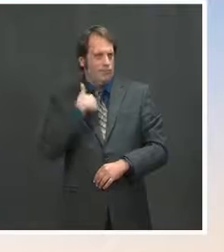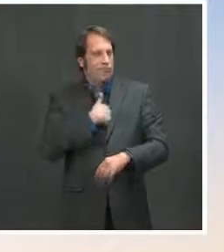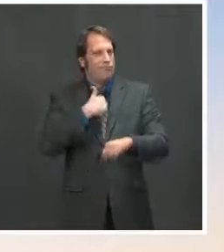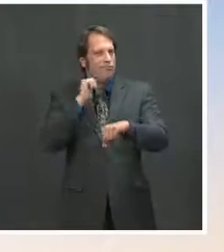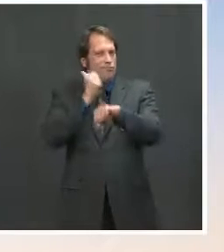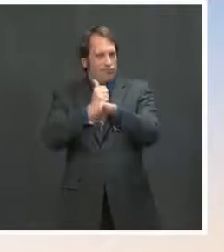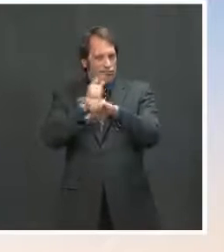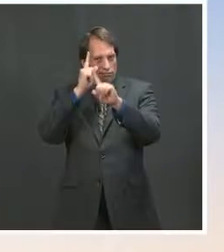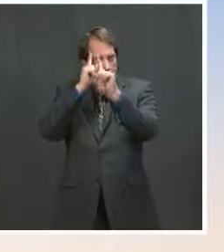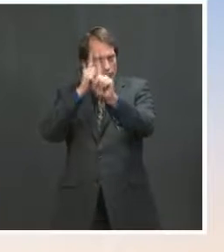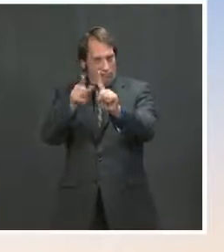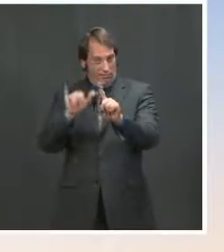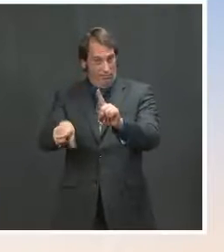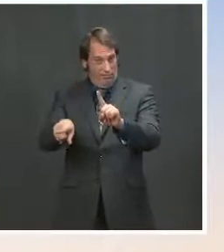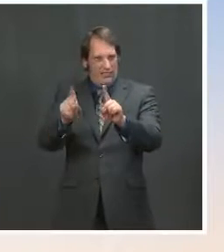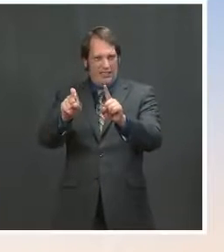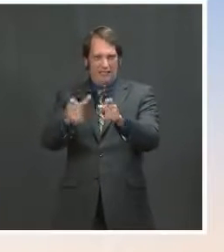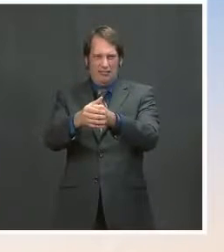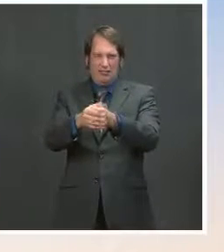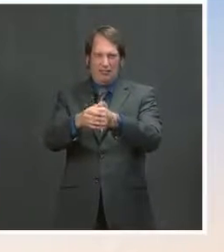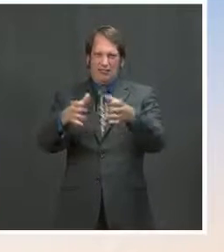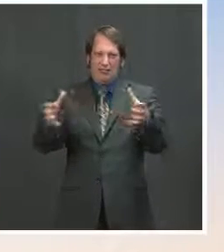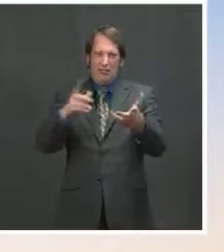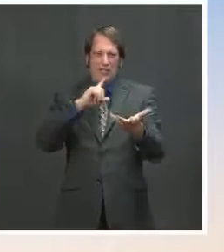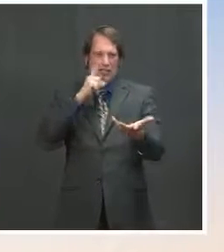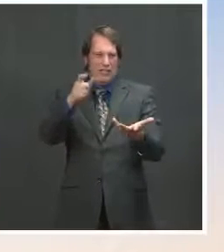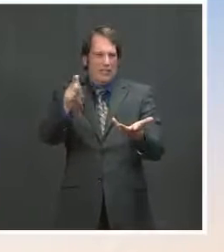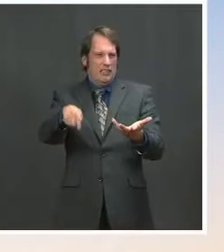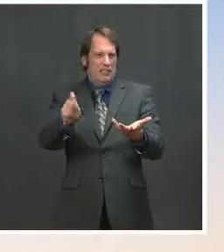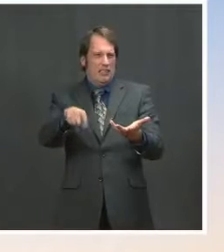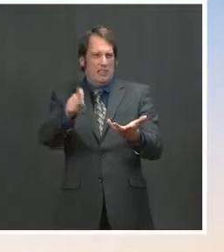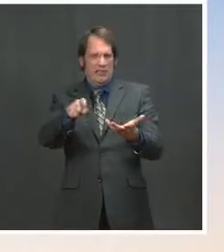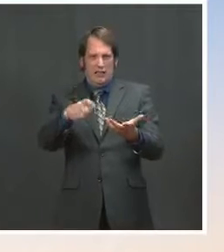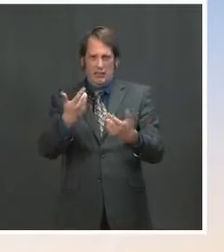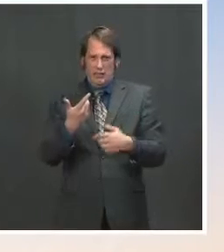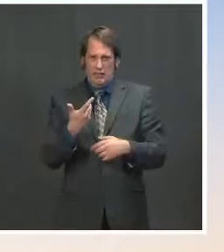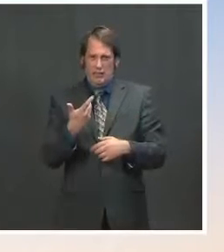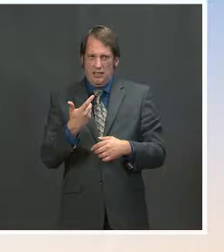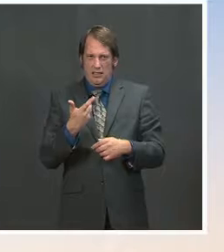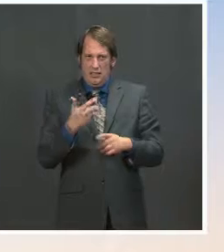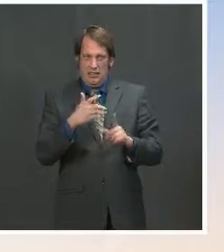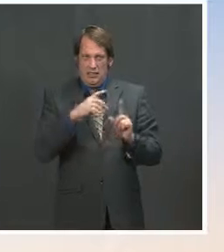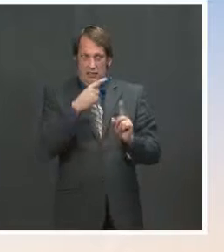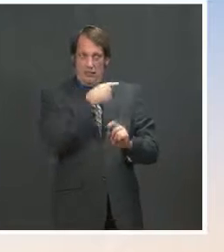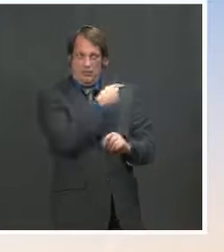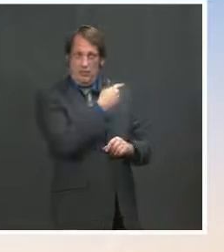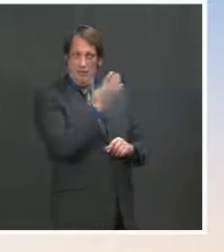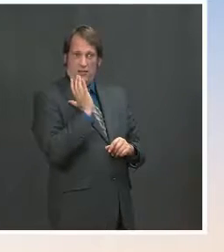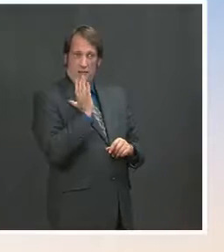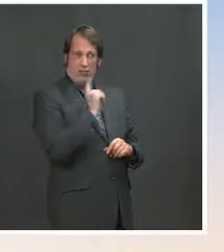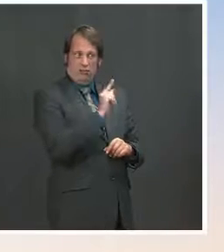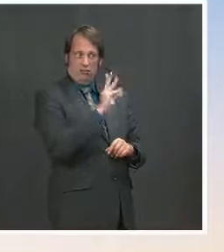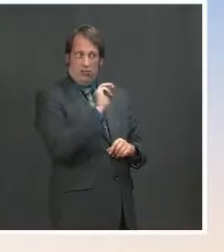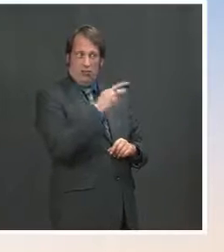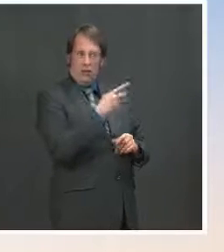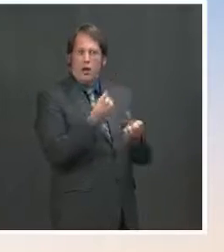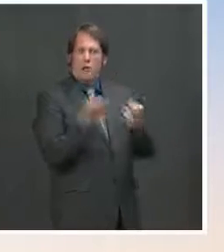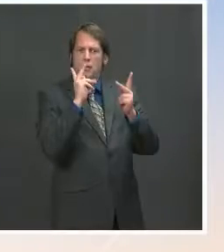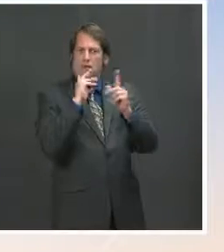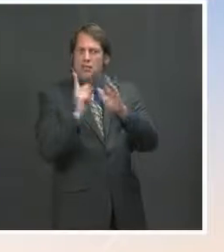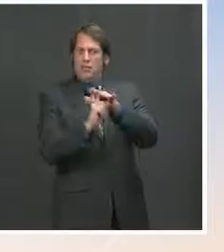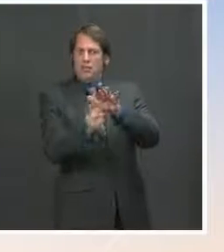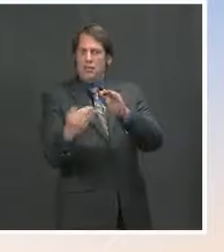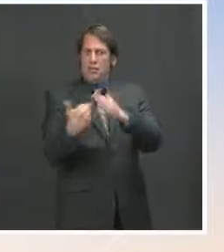that was an aspirational increase of 10 times what was being let in by the Trump administration. In that period of time, we came into office, the